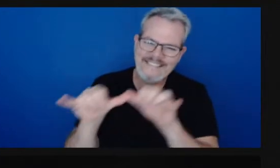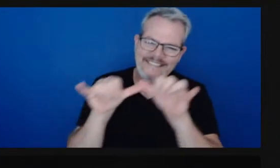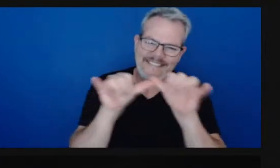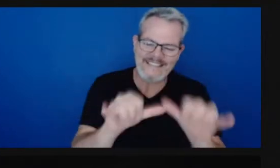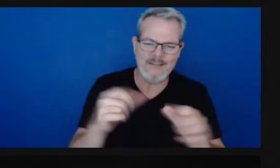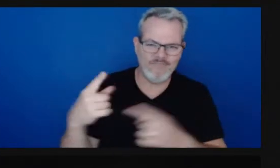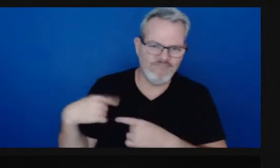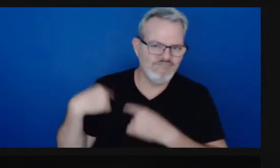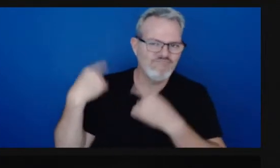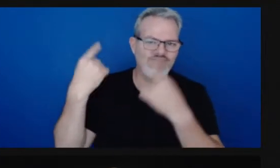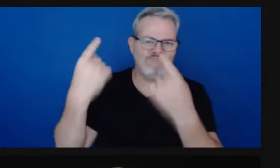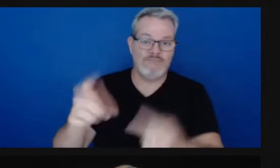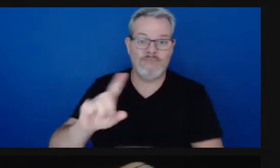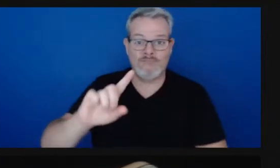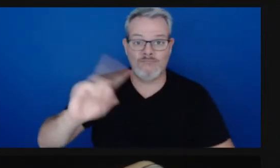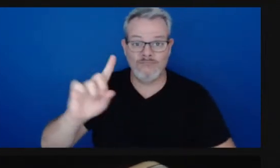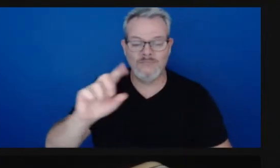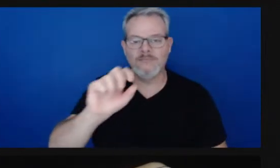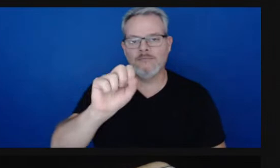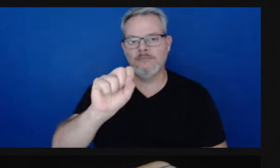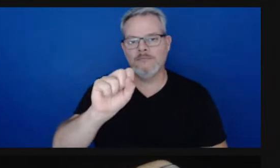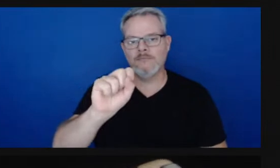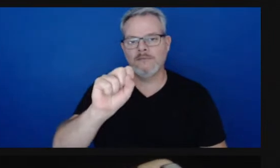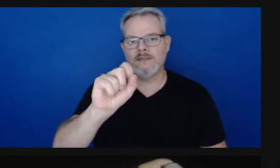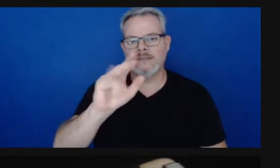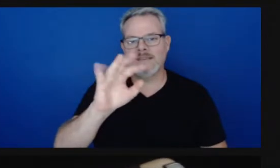the summit at Hale Ma'u.